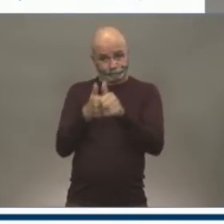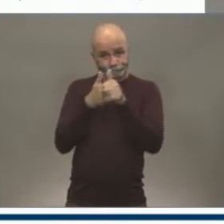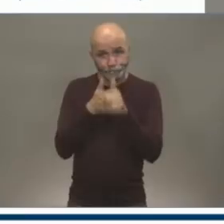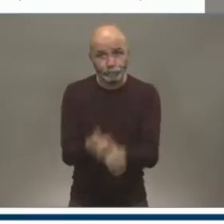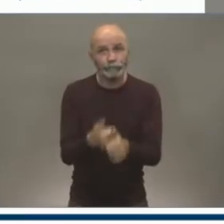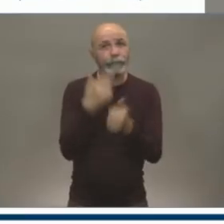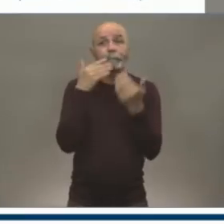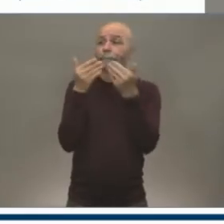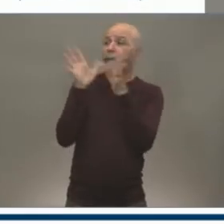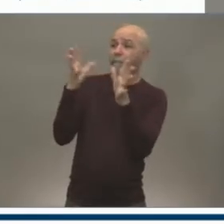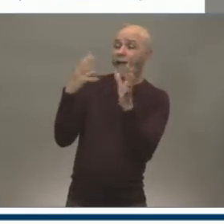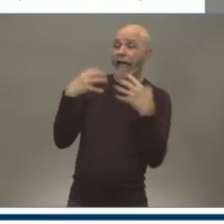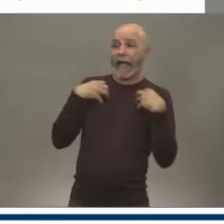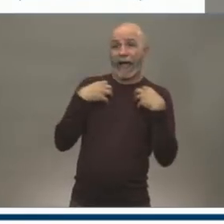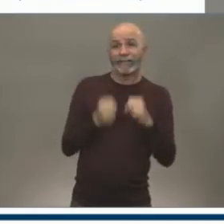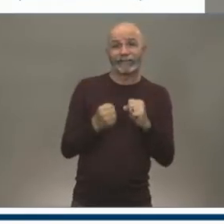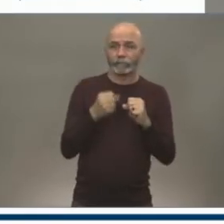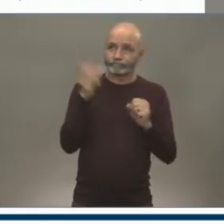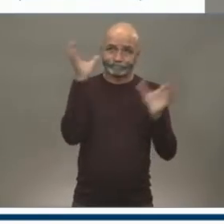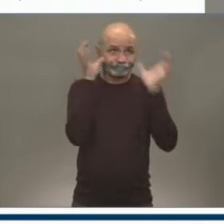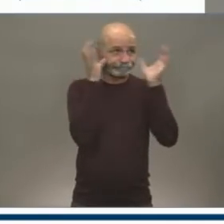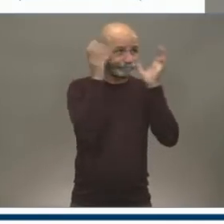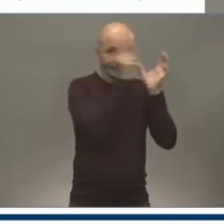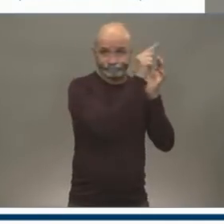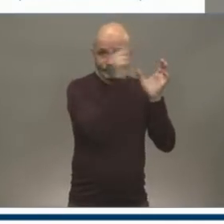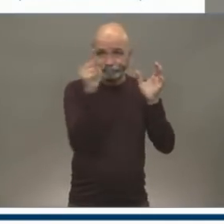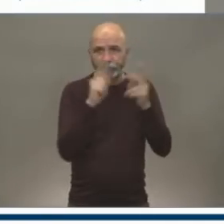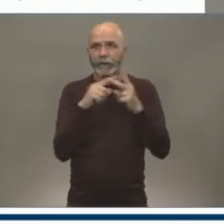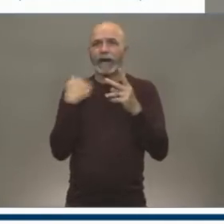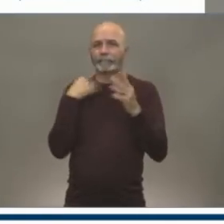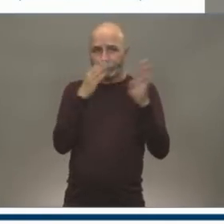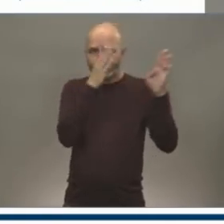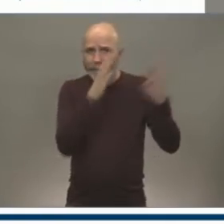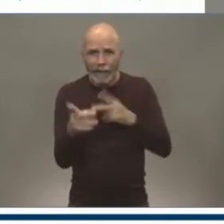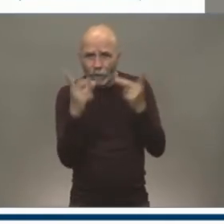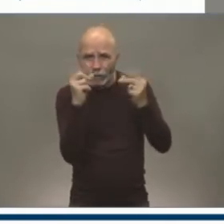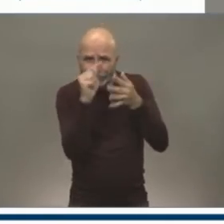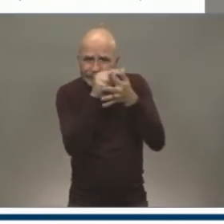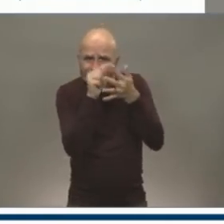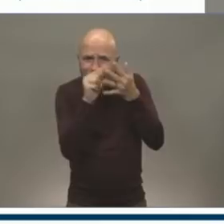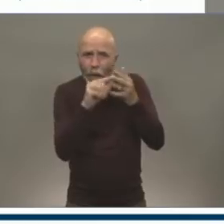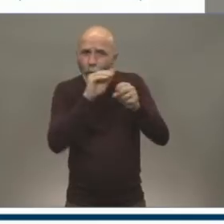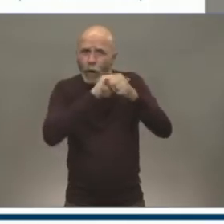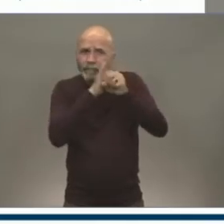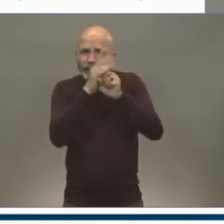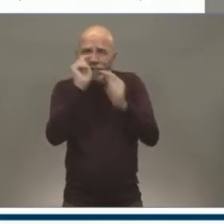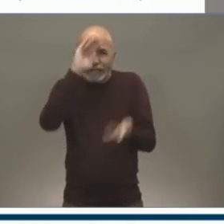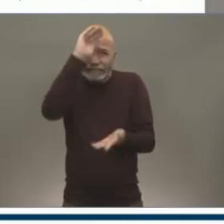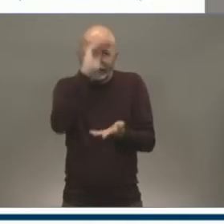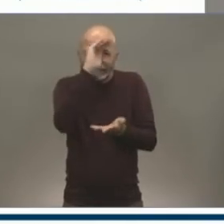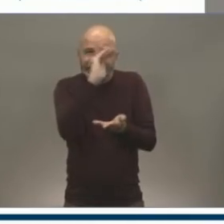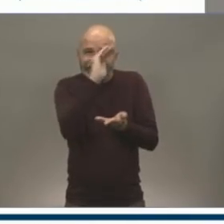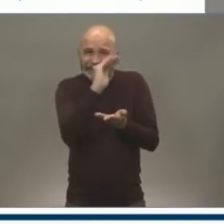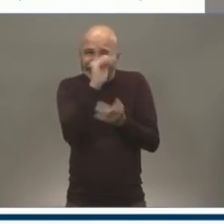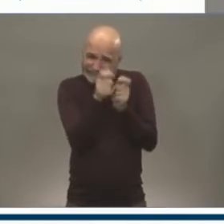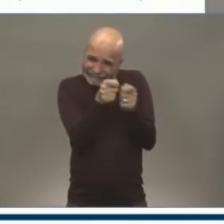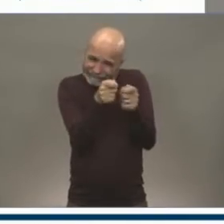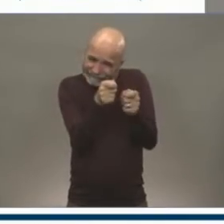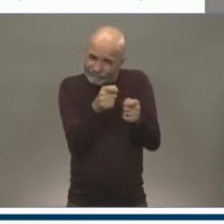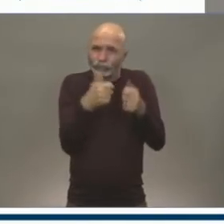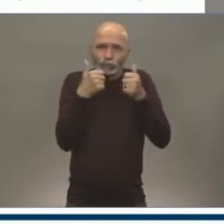developing a personal COVID plan, if you will, can give you a sense of control, which is an important way to reduce fear